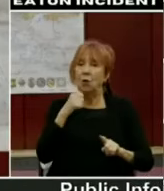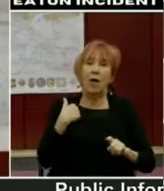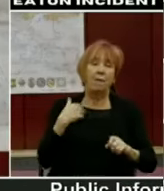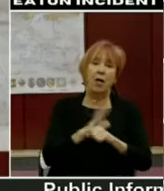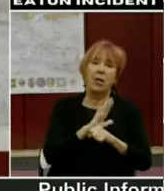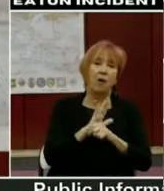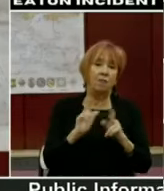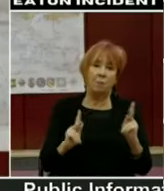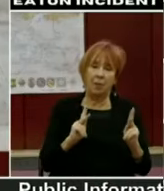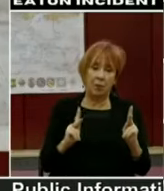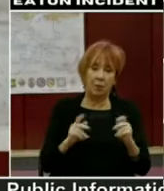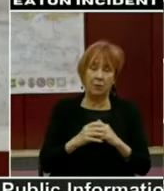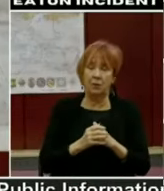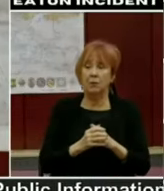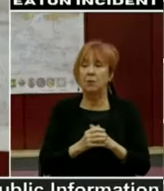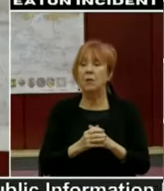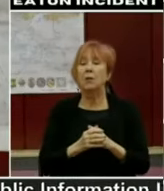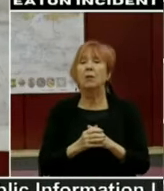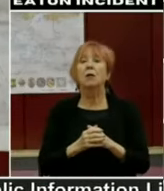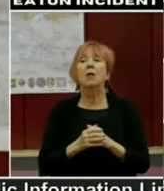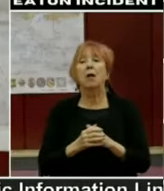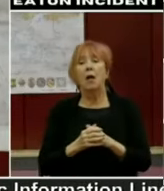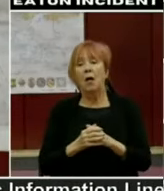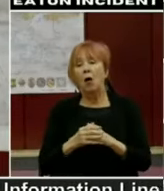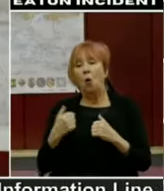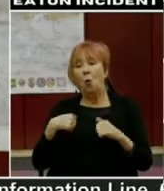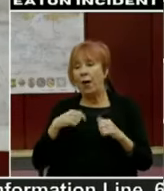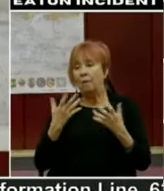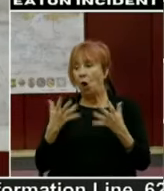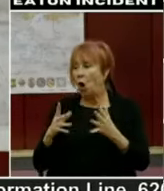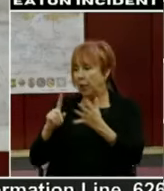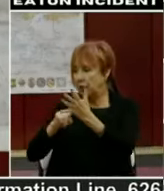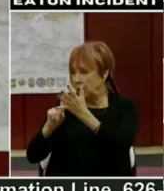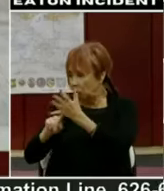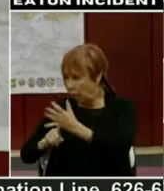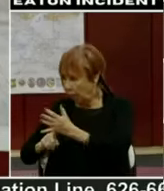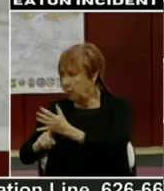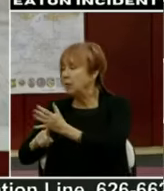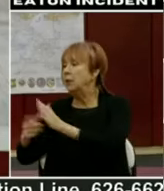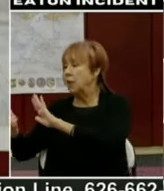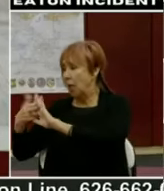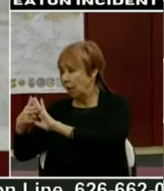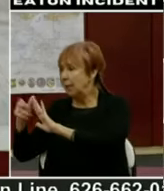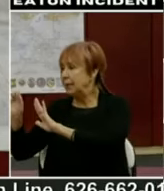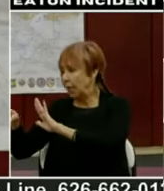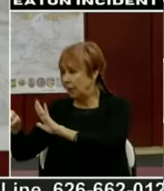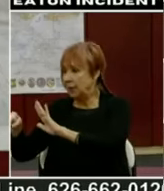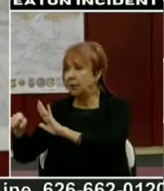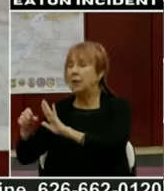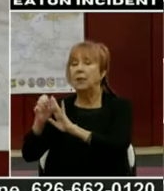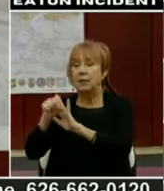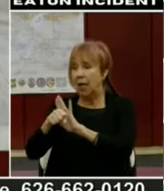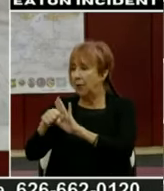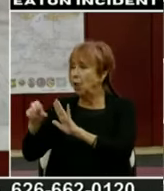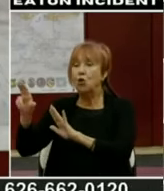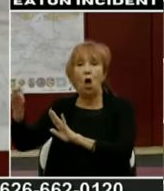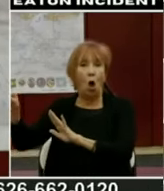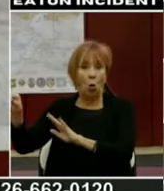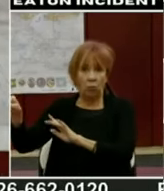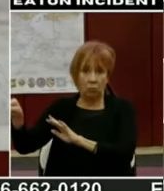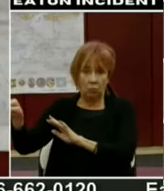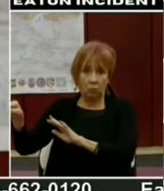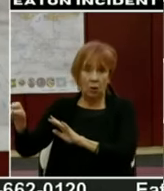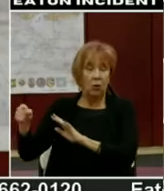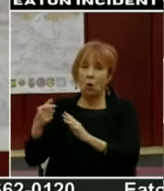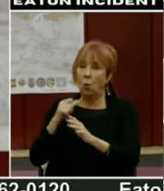we've already deemed the areas not safe for people to be in. We certainly don't want to escort people into unsafe areas.